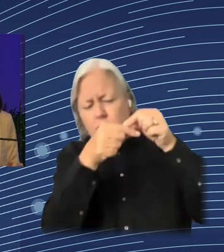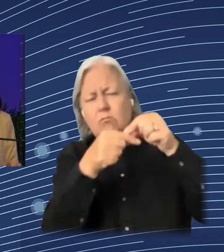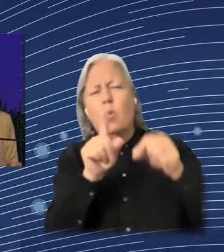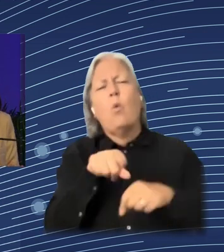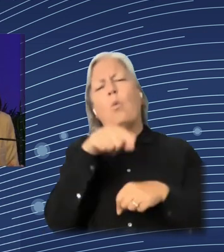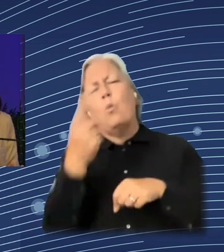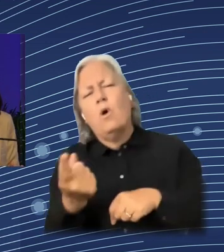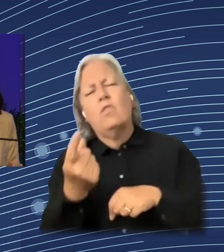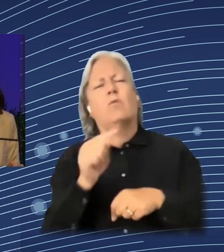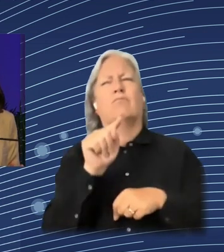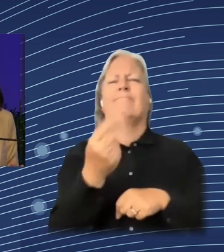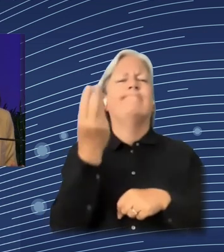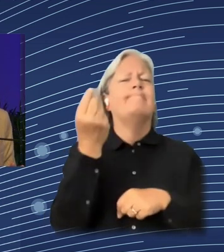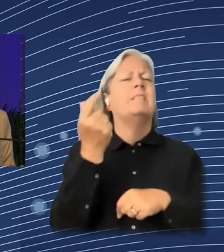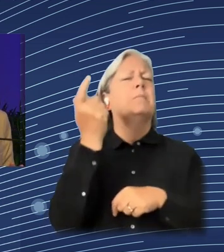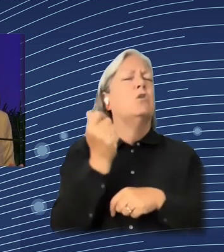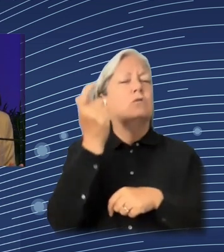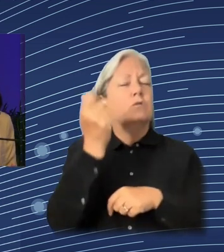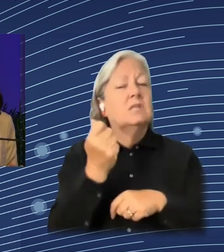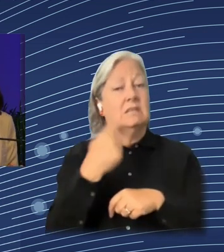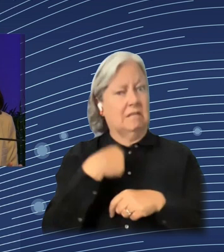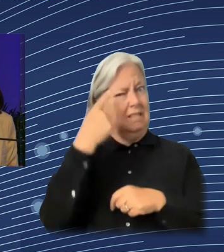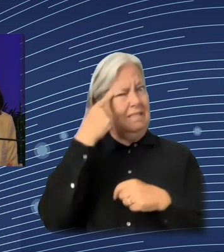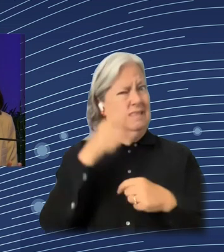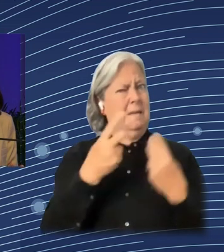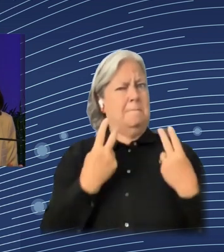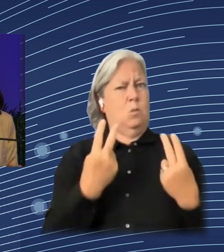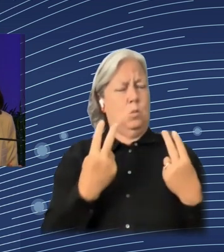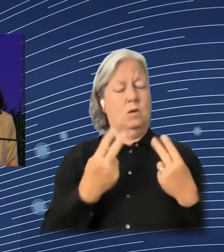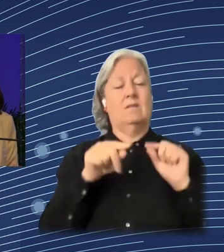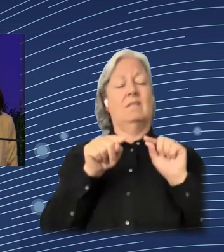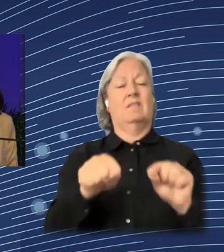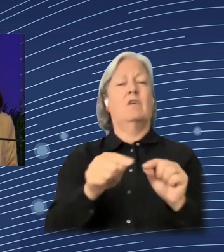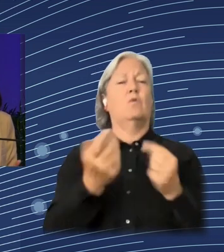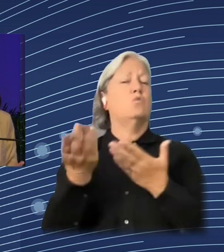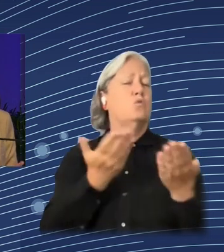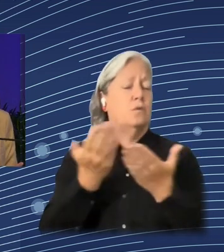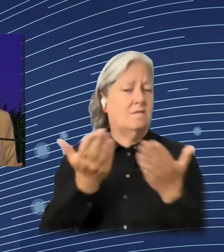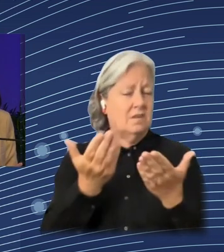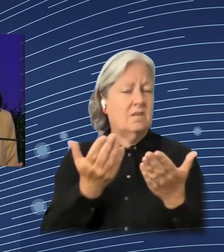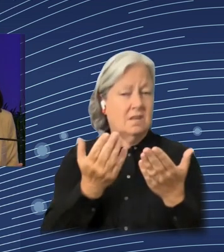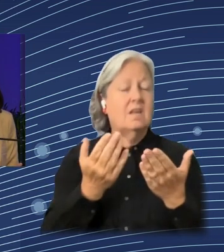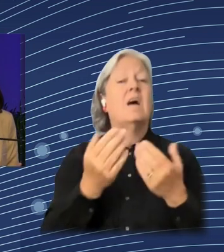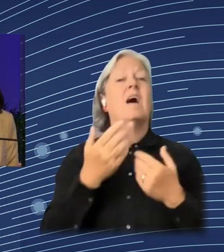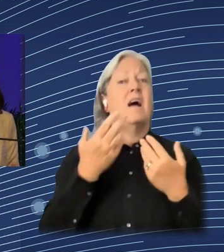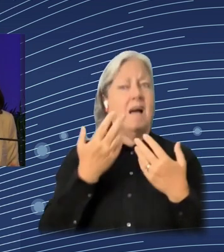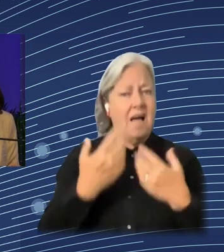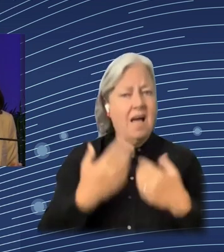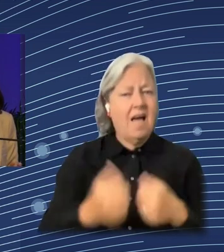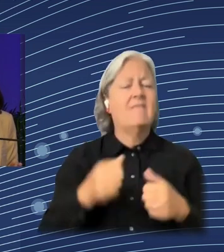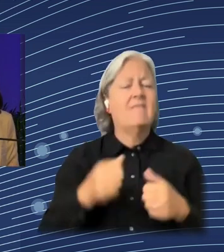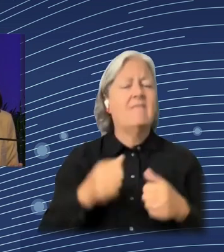it's quite important to underline that this service has been accessed in the first year of activity